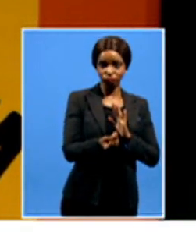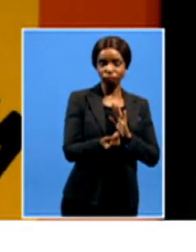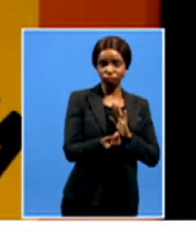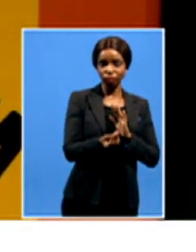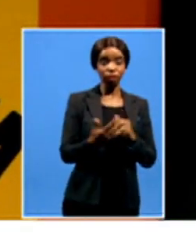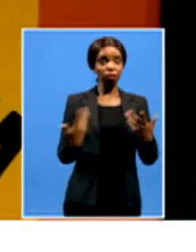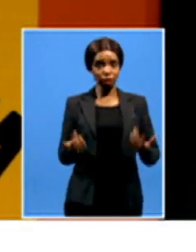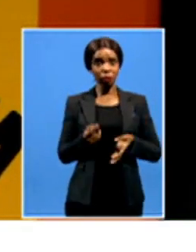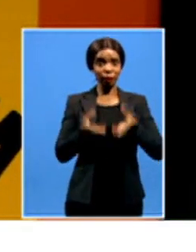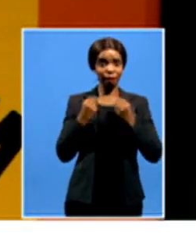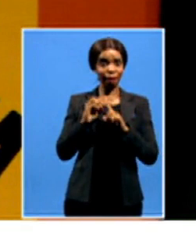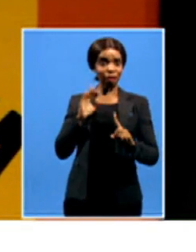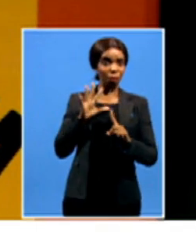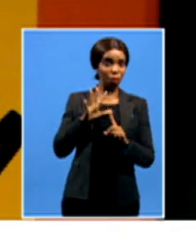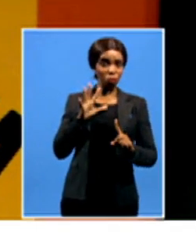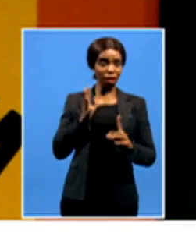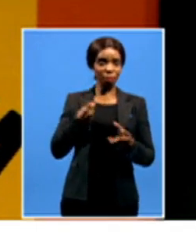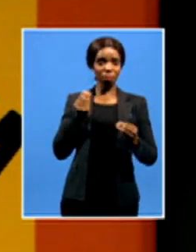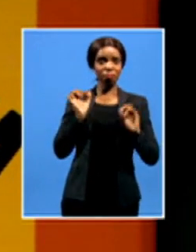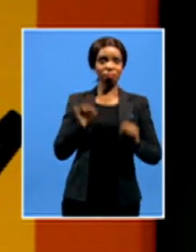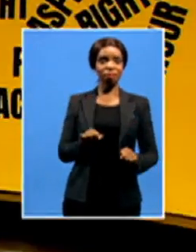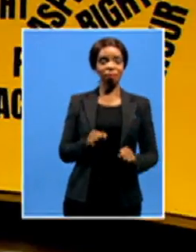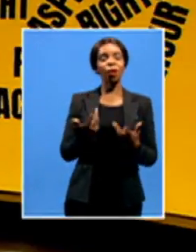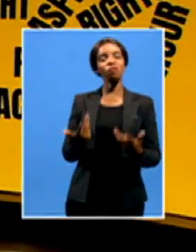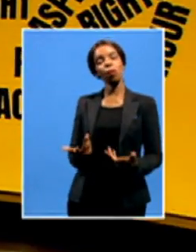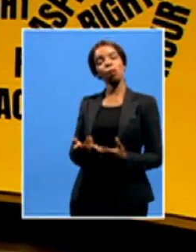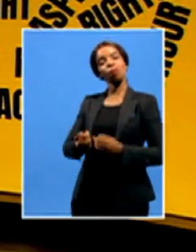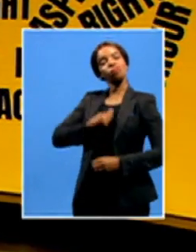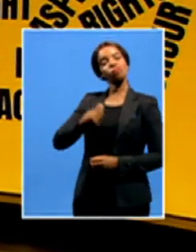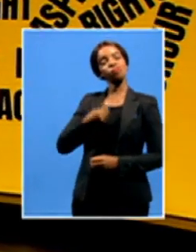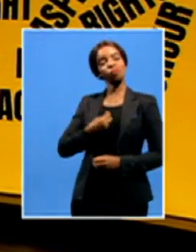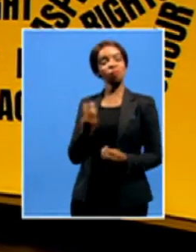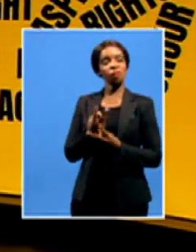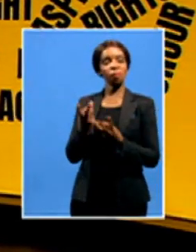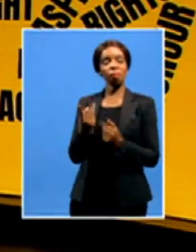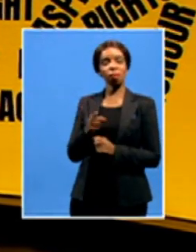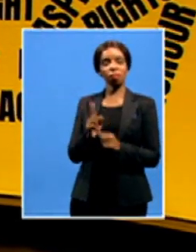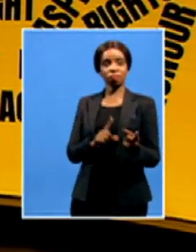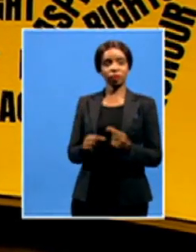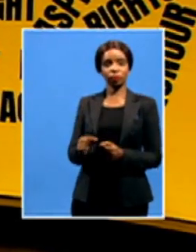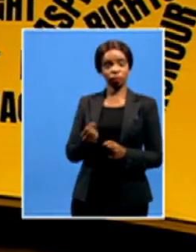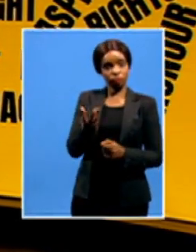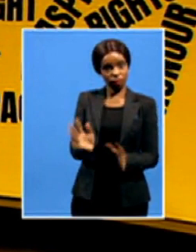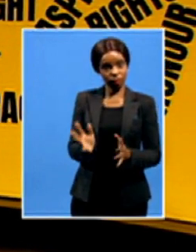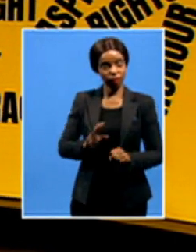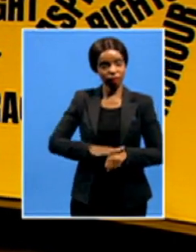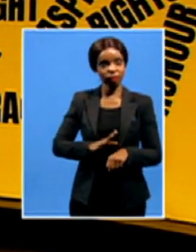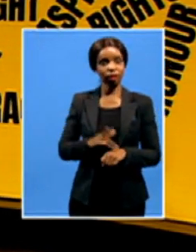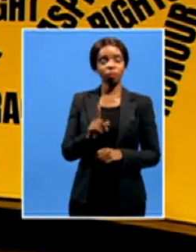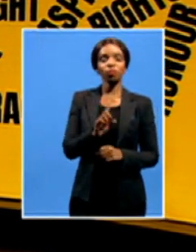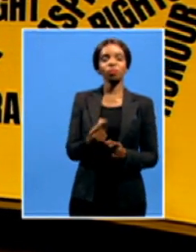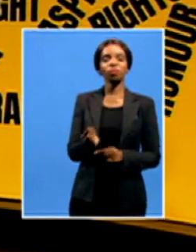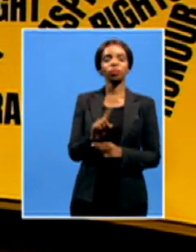There's so much exposure though as well, right? Particularly for young artists. There was a time when part of what you do used to be